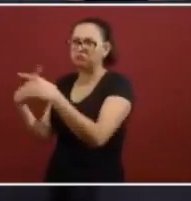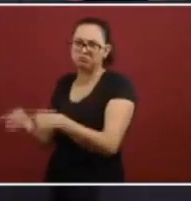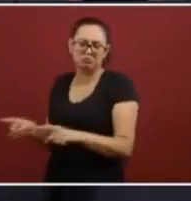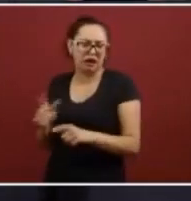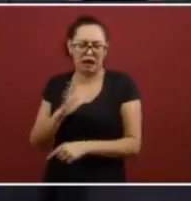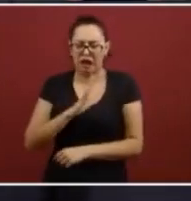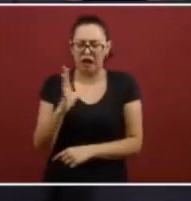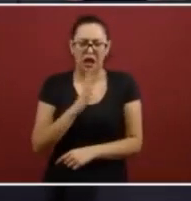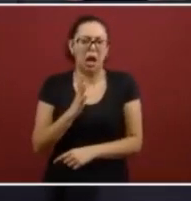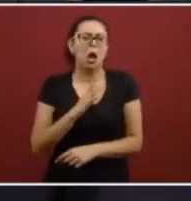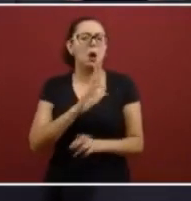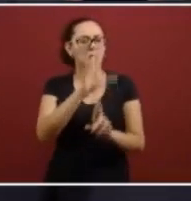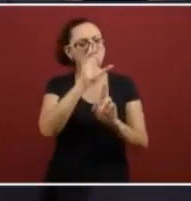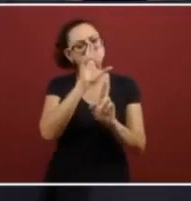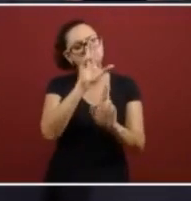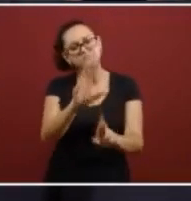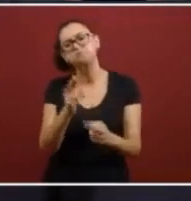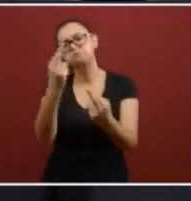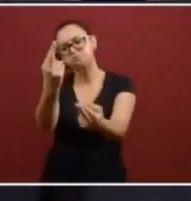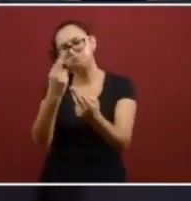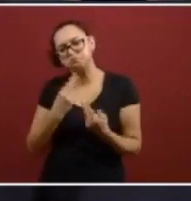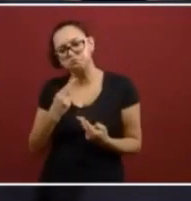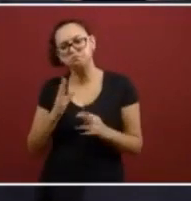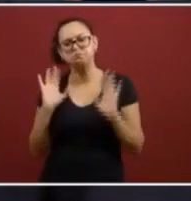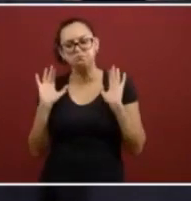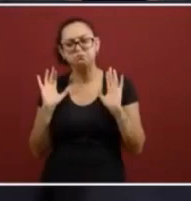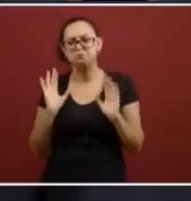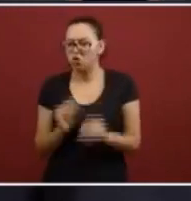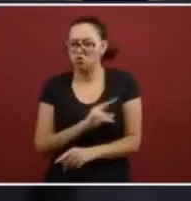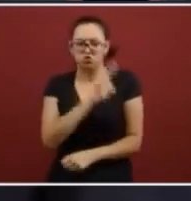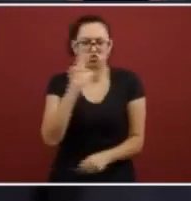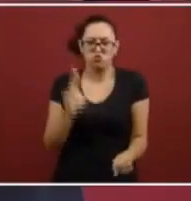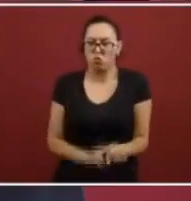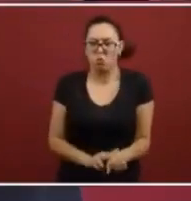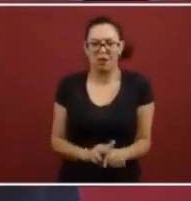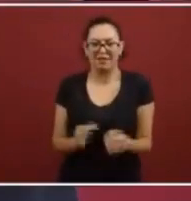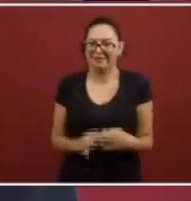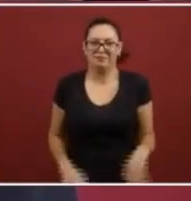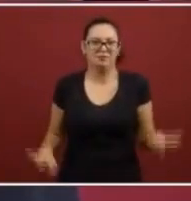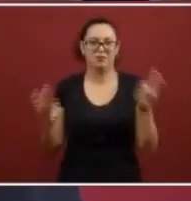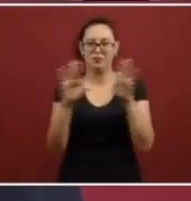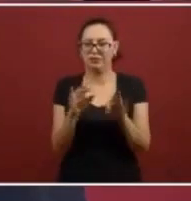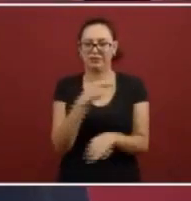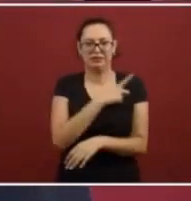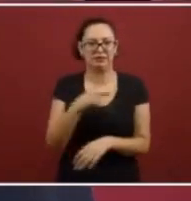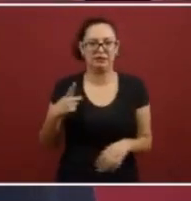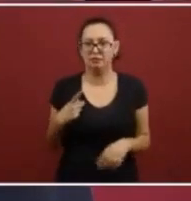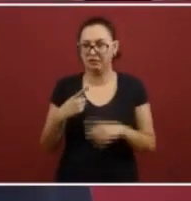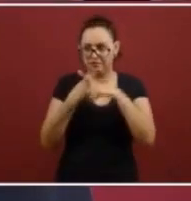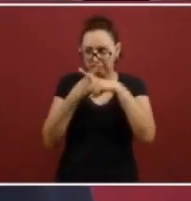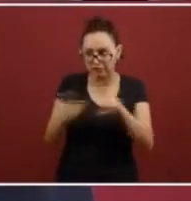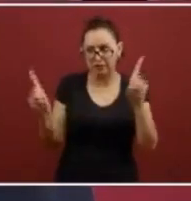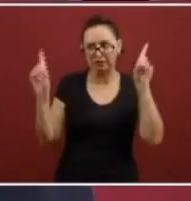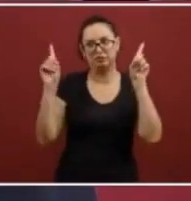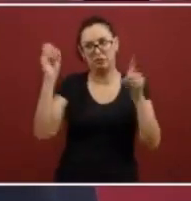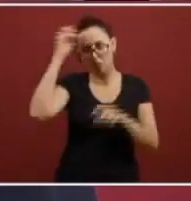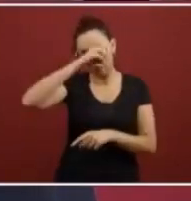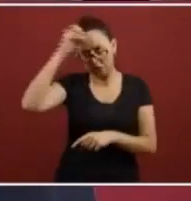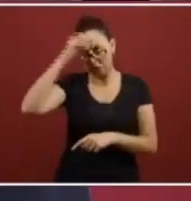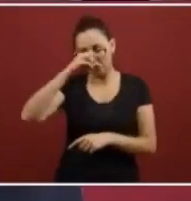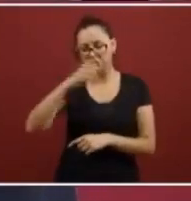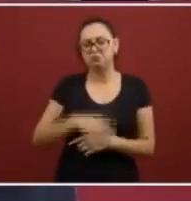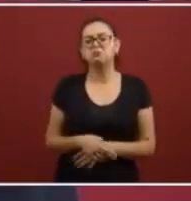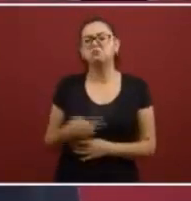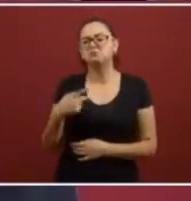más We need to respetarnos. and respect Pero each tiene que other. haber diferencias. Eso But es we have to consustancial understand there's going to be a la differences democracia. in minds. Pero That's part of muy